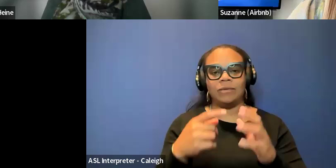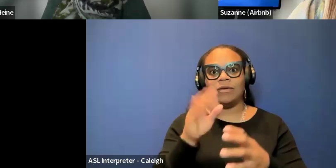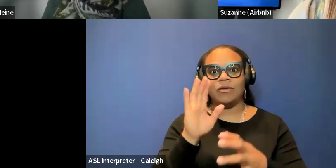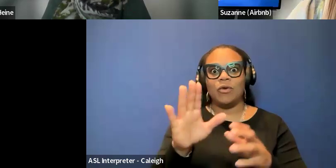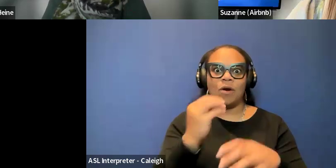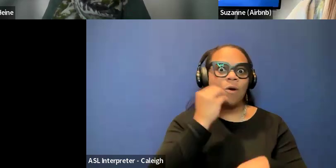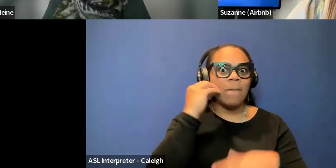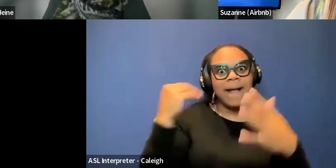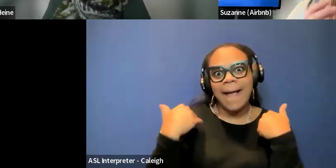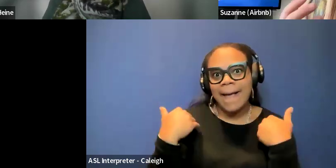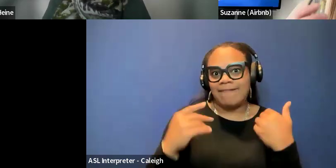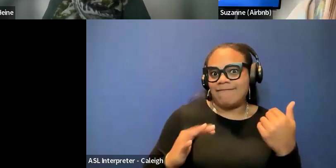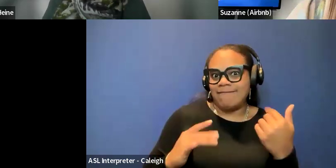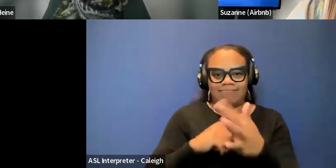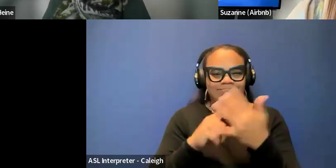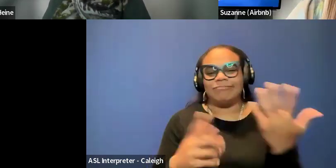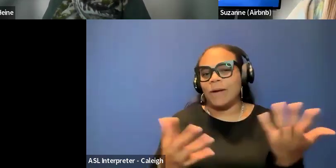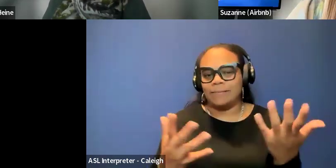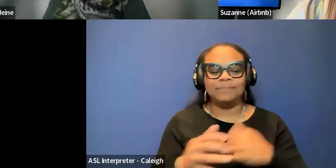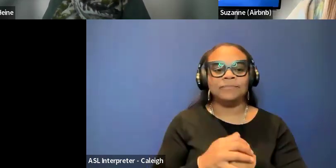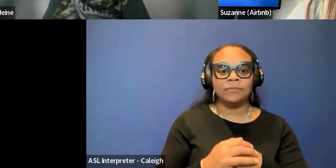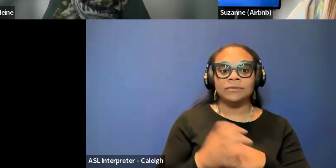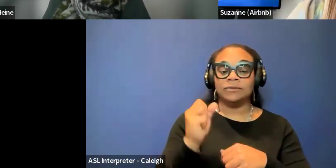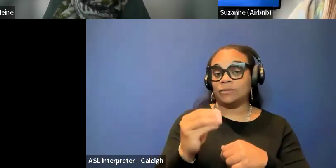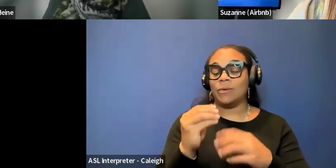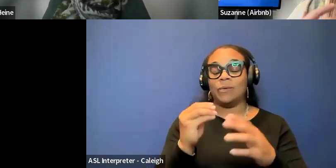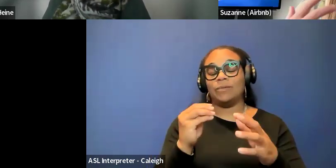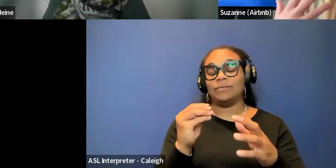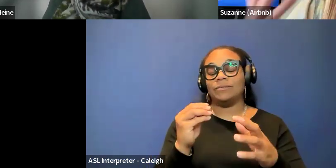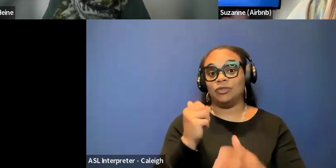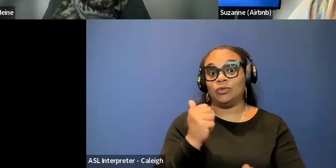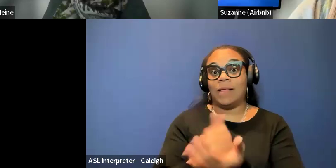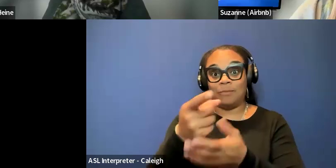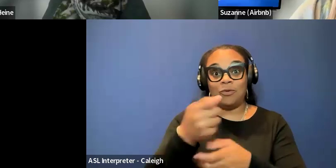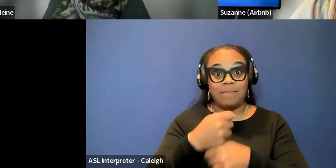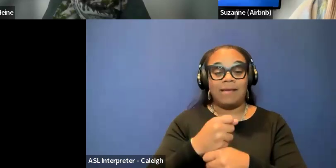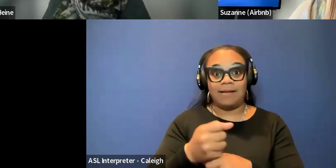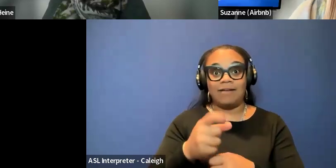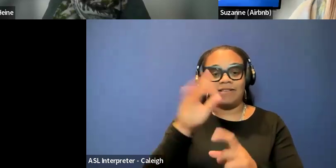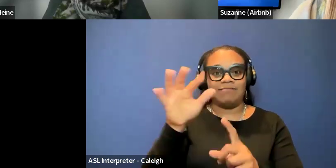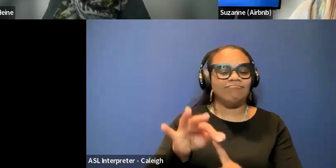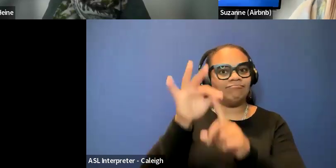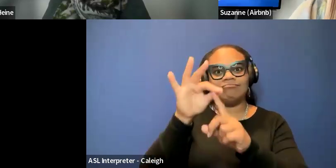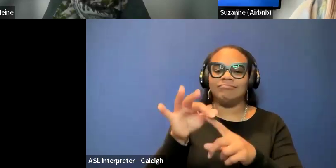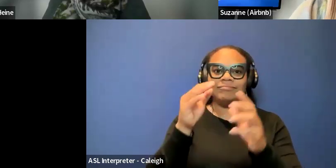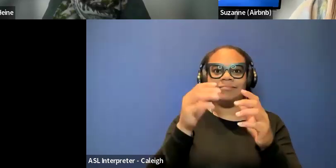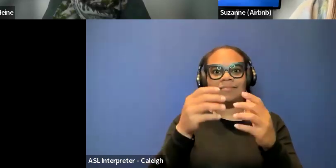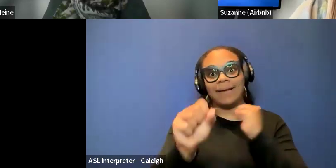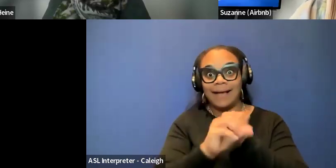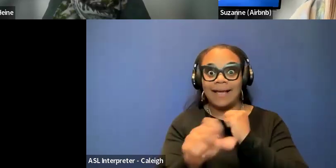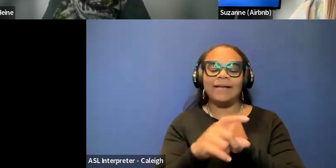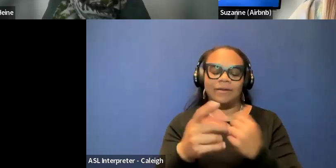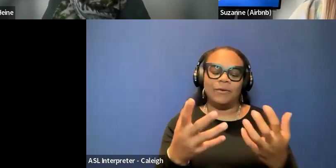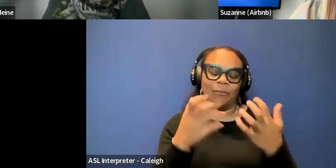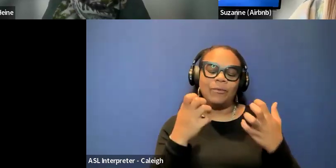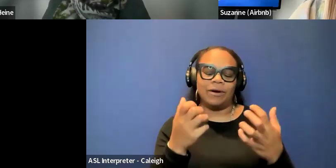your home. So to help you create a listing that really stands out, you want to catch the attention of potential guests. So you're asked to